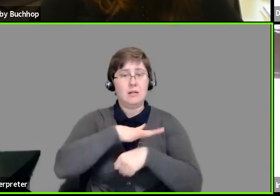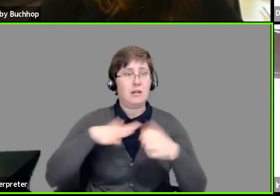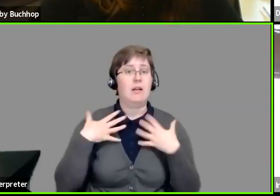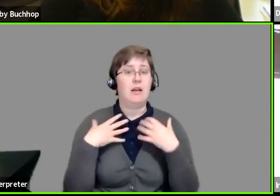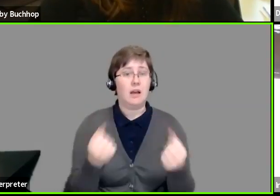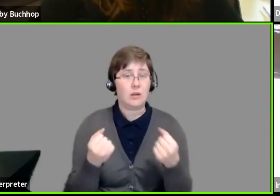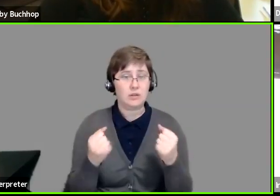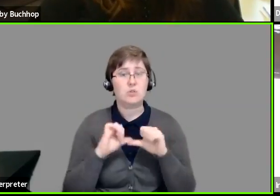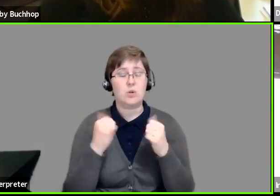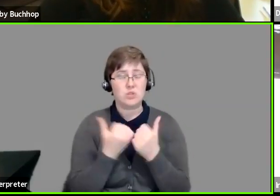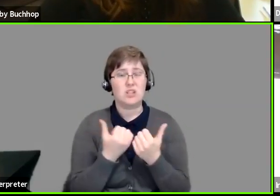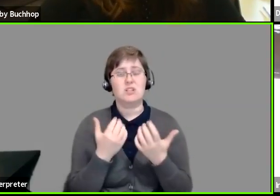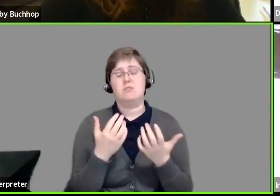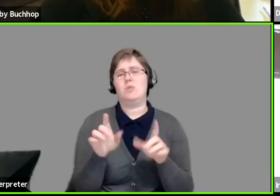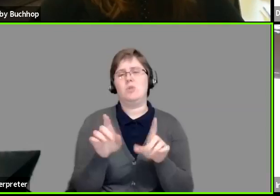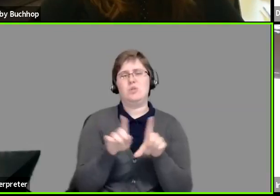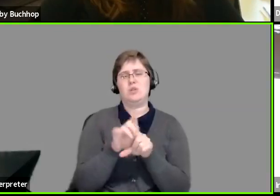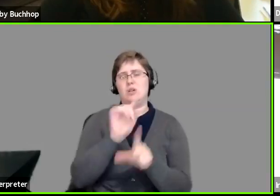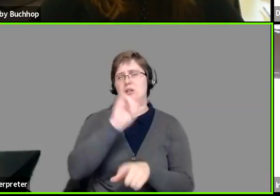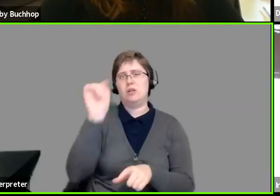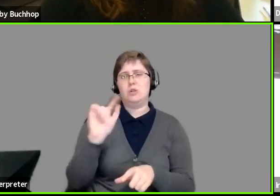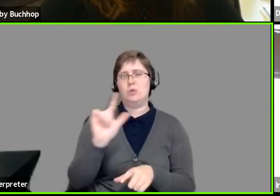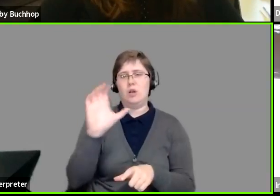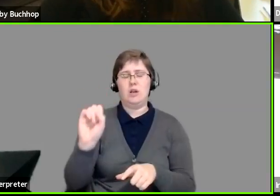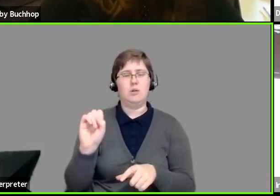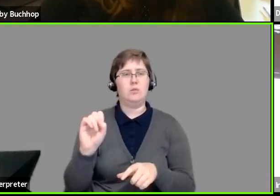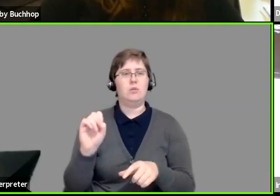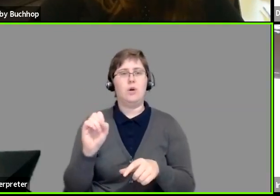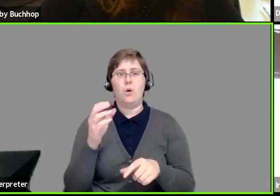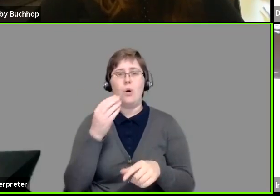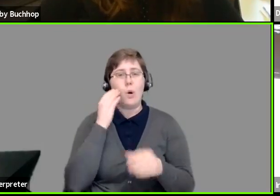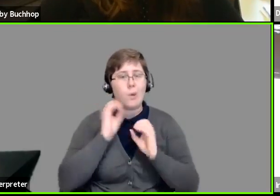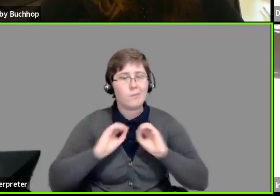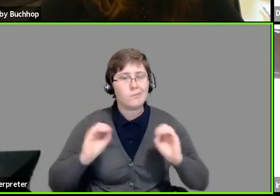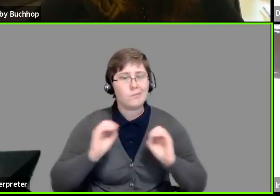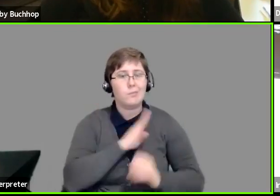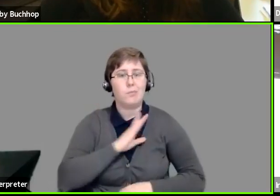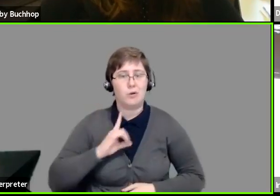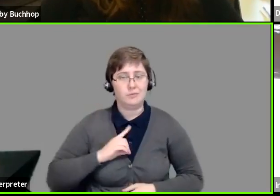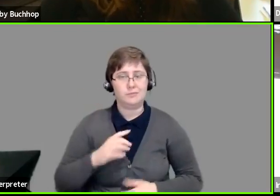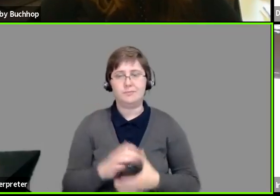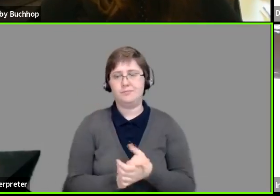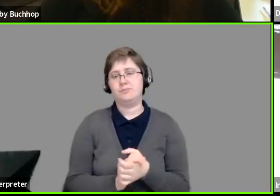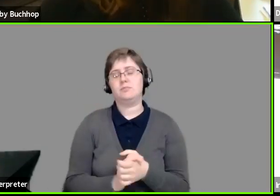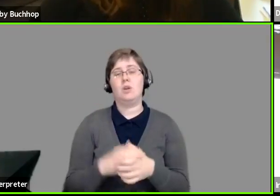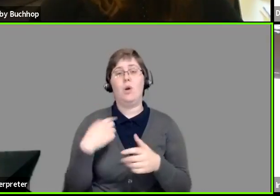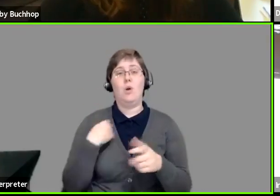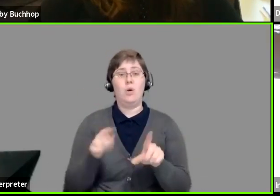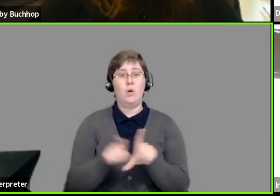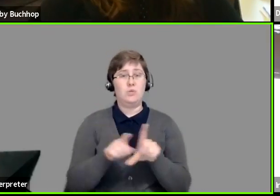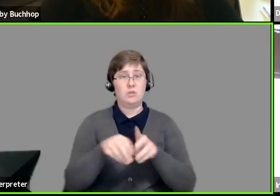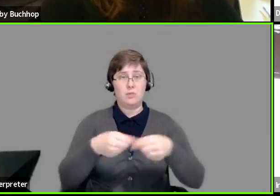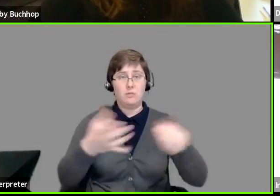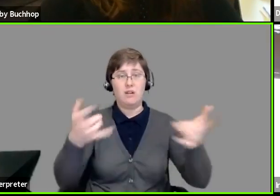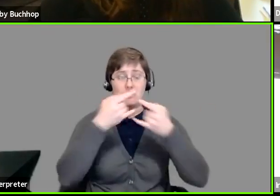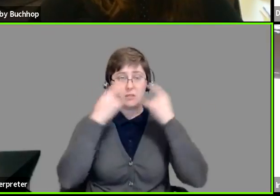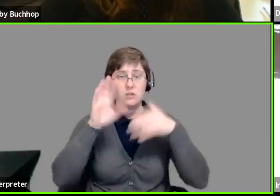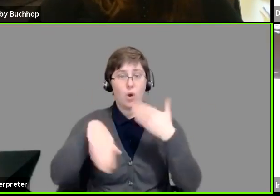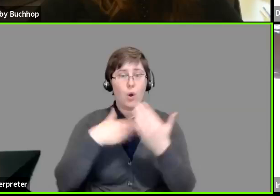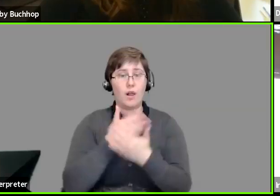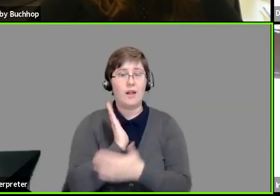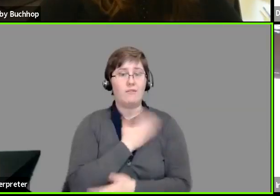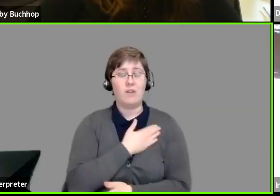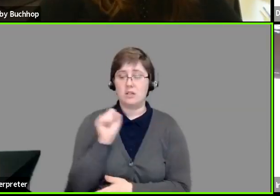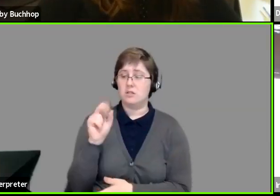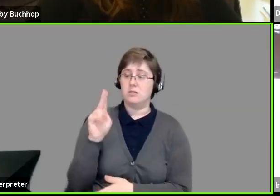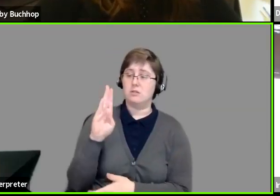Association, as well as the Toledo-Lucas County Homelessness Board. We have also distributed masks to all of the Lucas County subdivisions